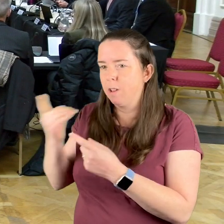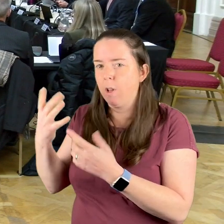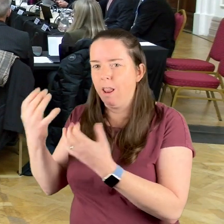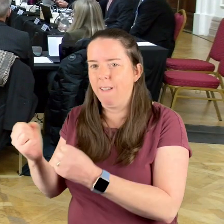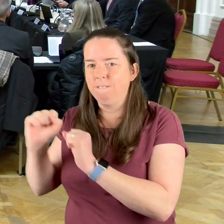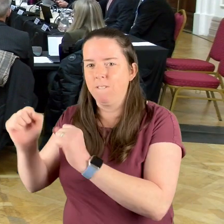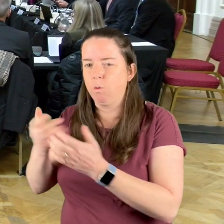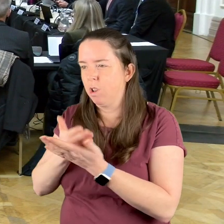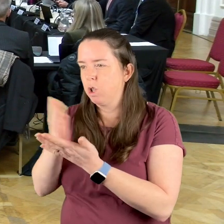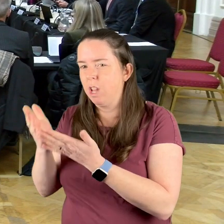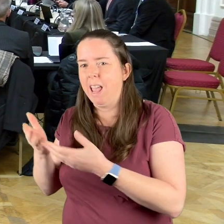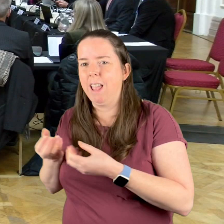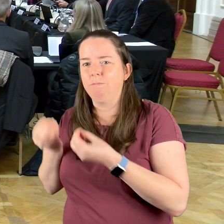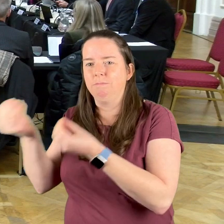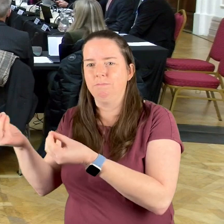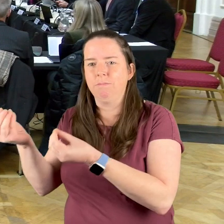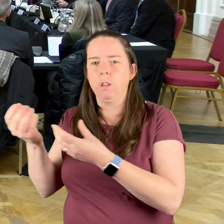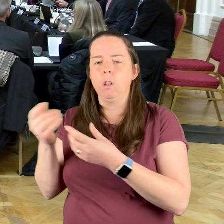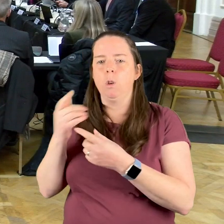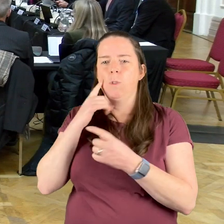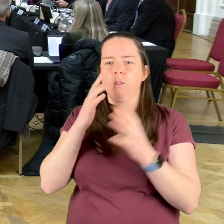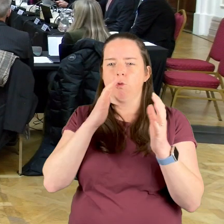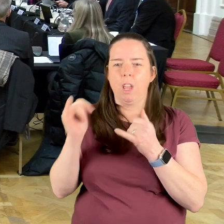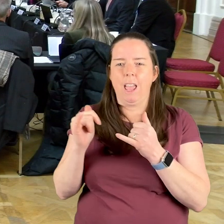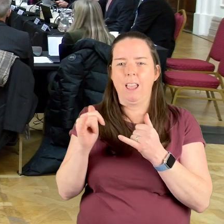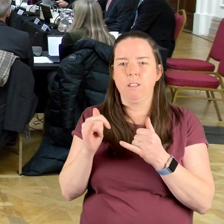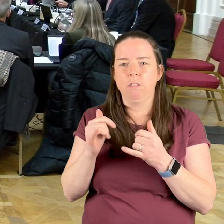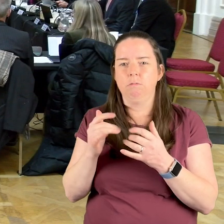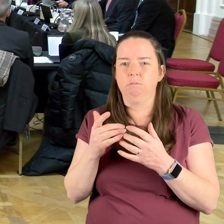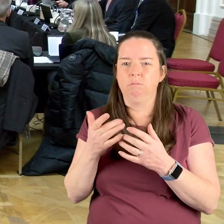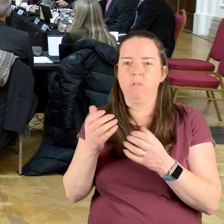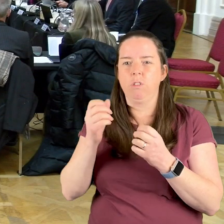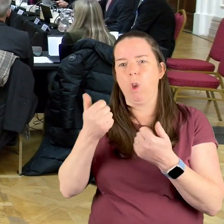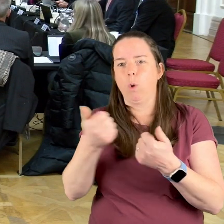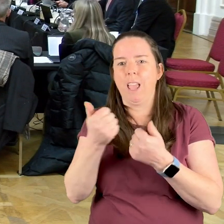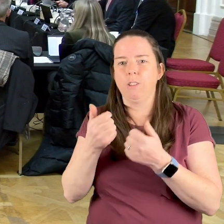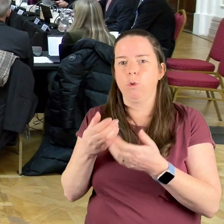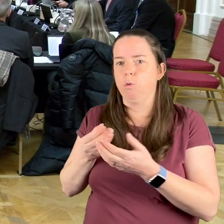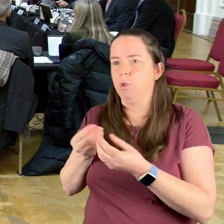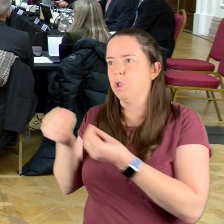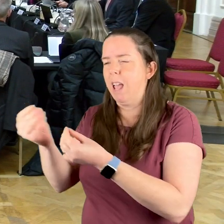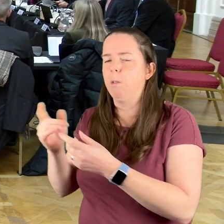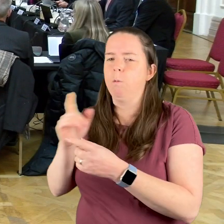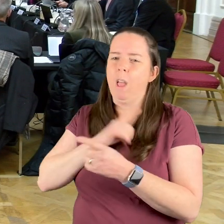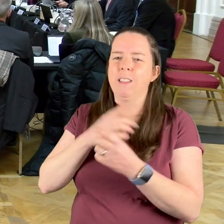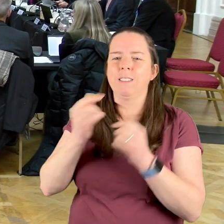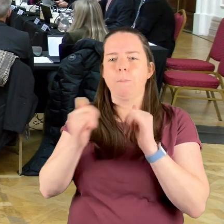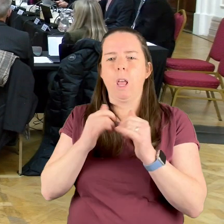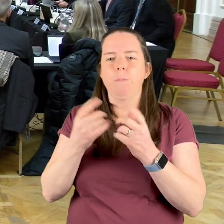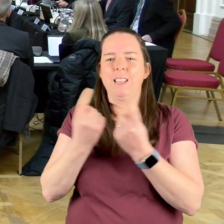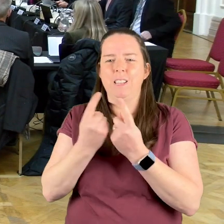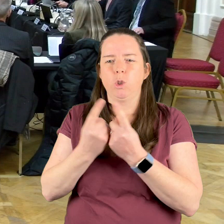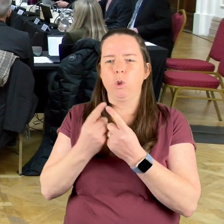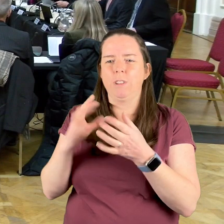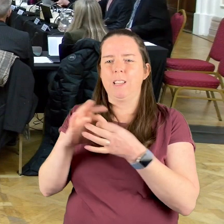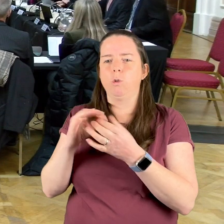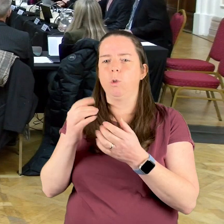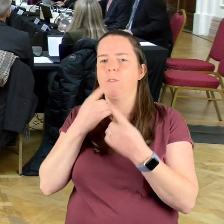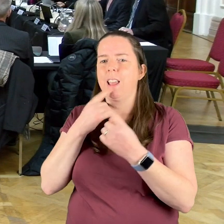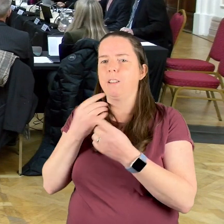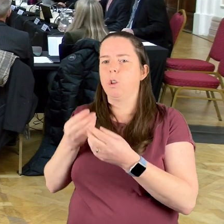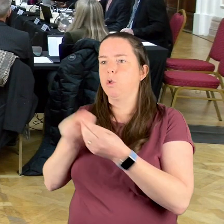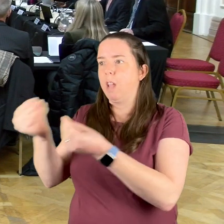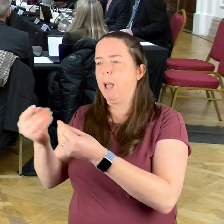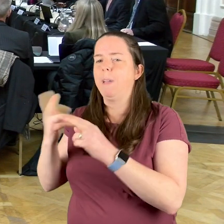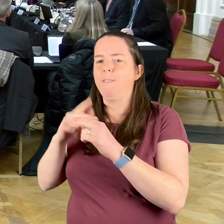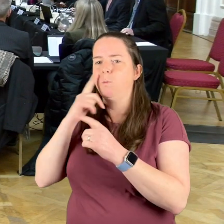find useful, that we could share that with you. We would check whether or not that's okay to share, because you know there are issues sometimes around data sharing. But if